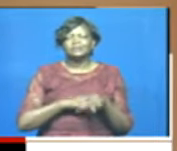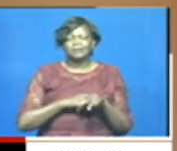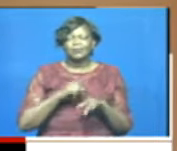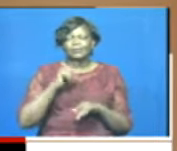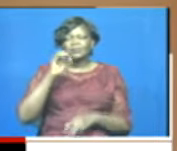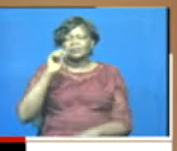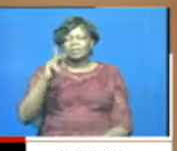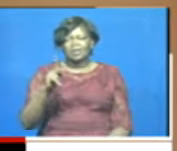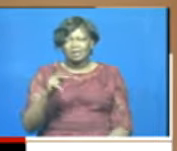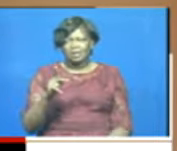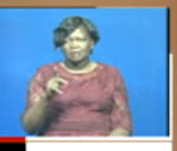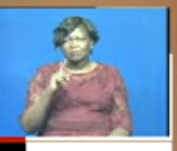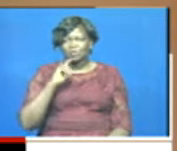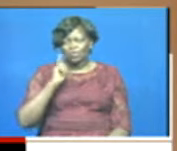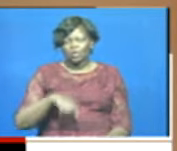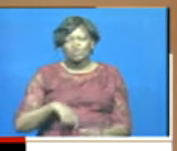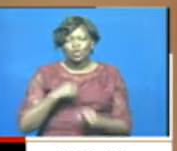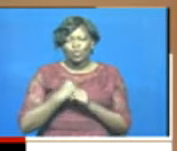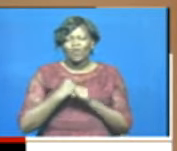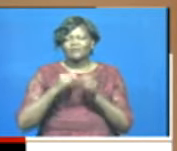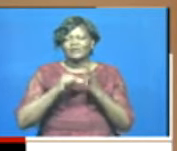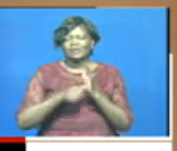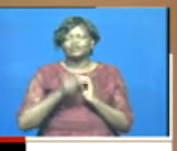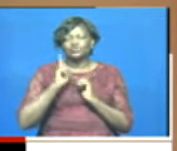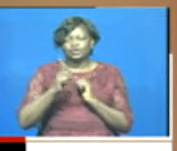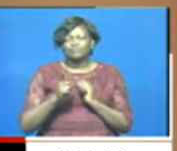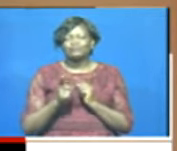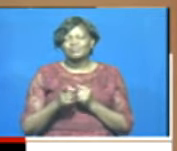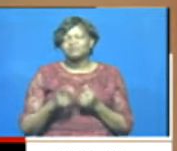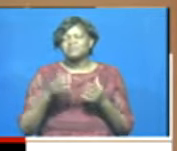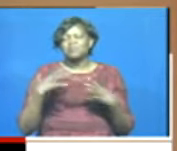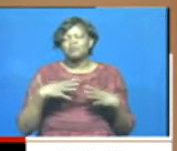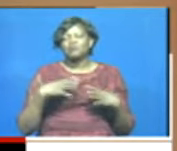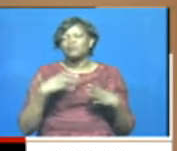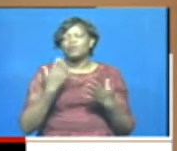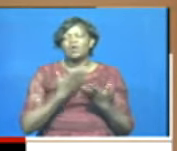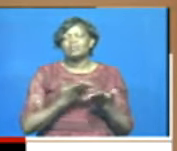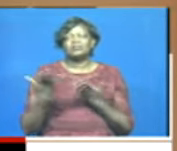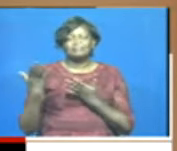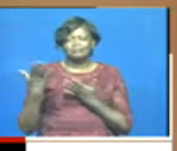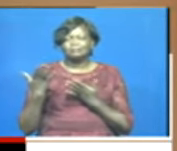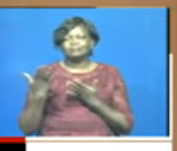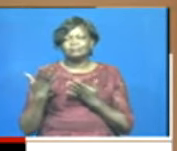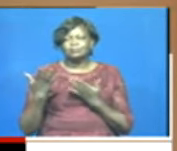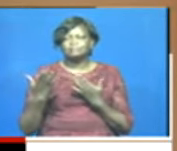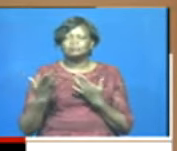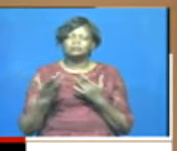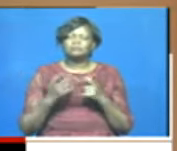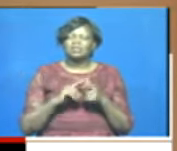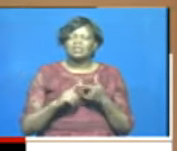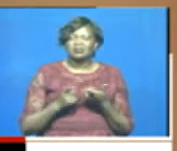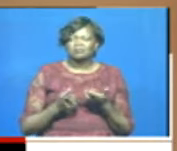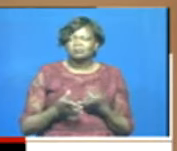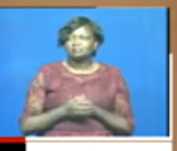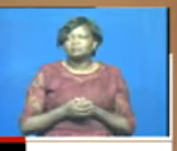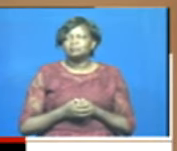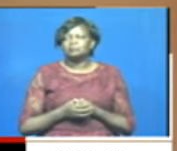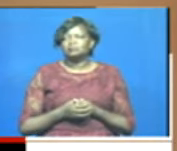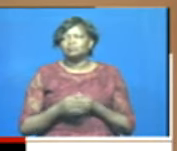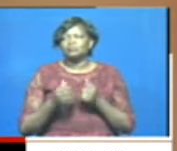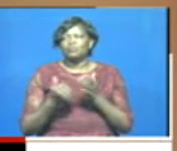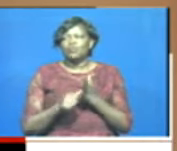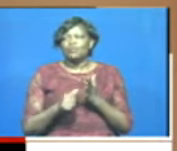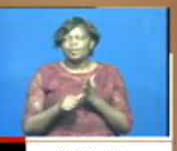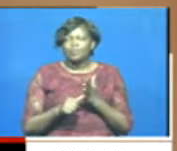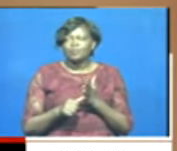has ramped up efforts to discipline errant courier operators and weed out unlicensed players in the postal and courier